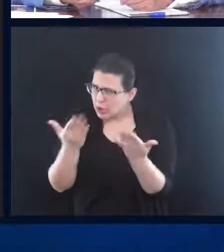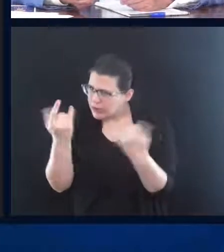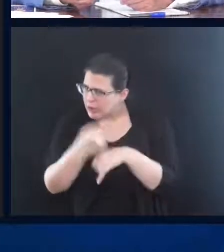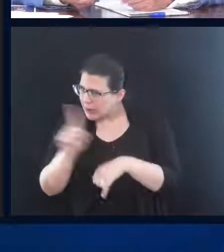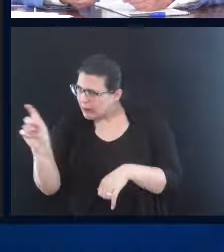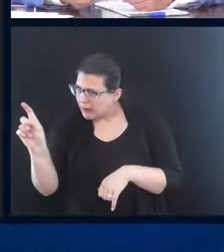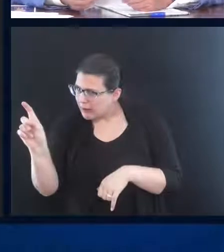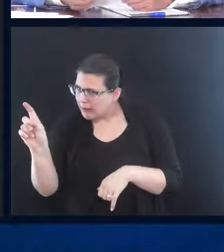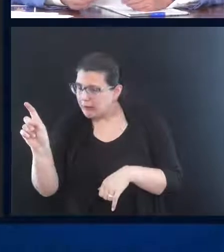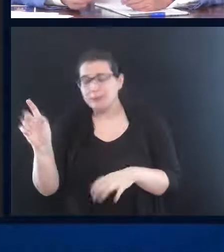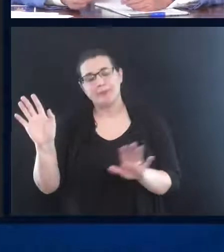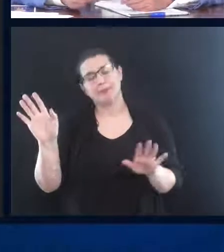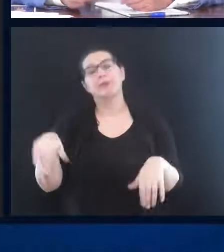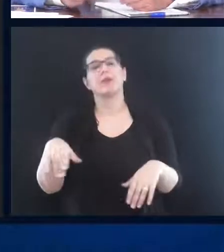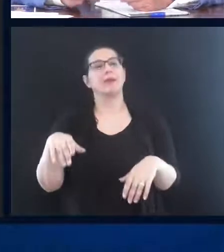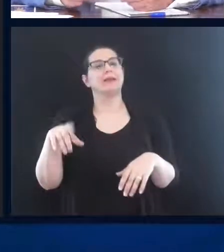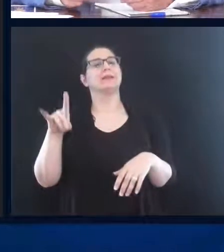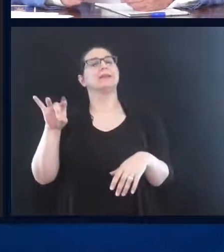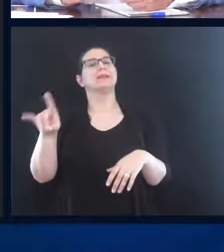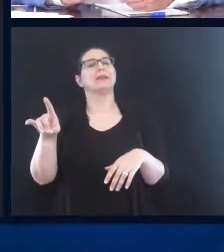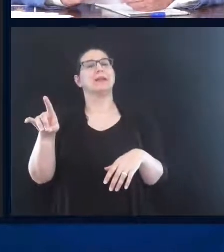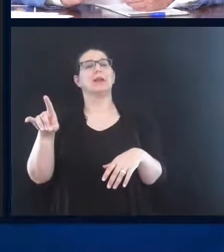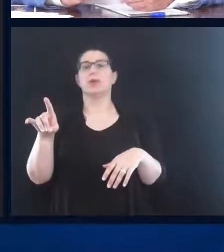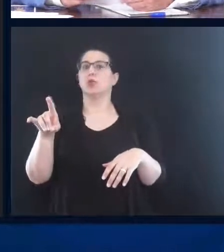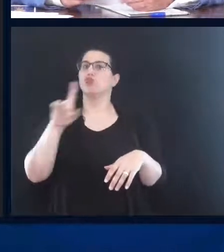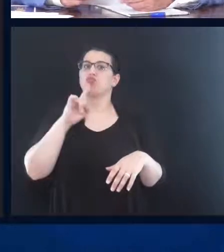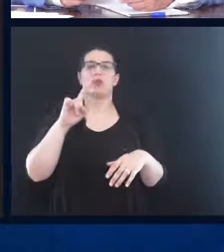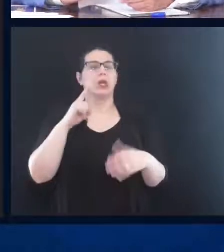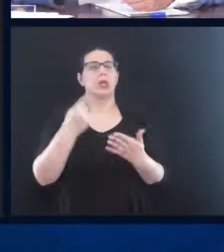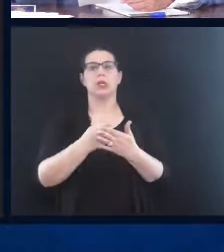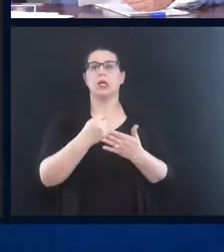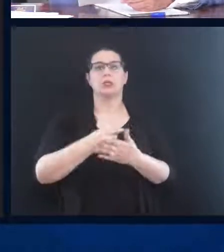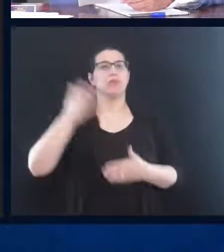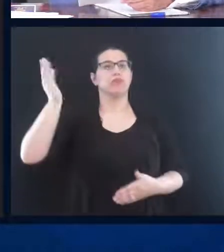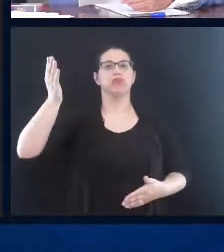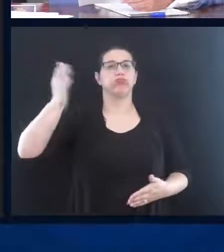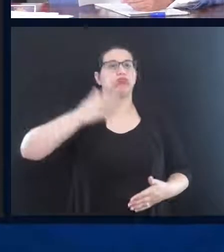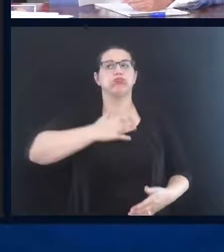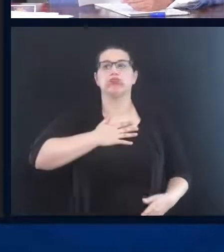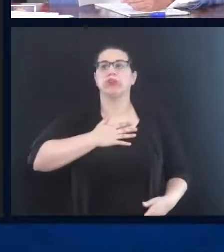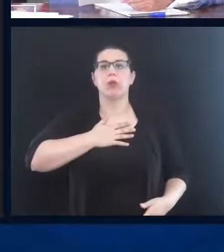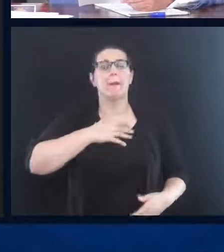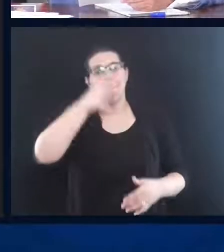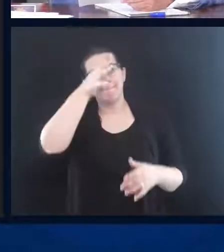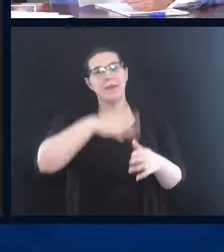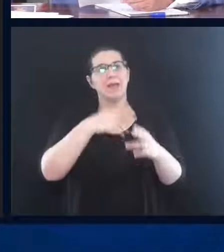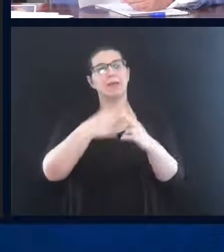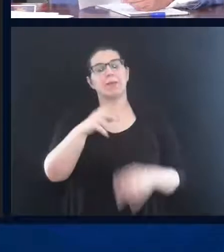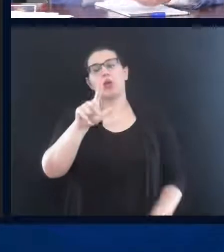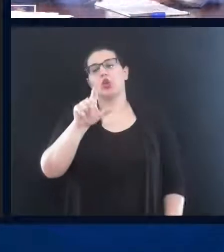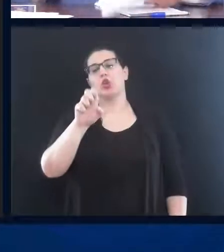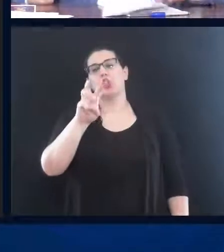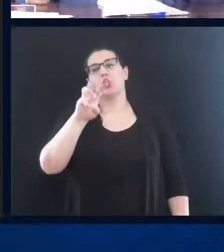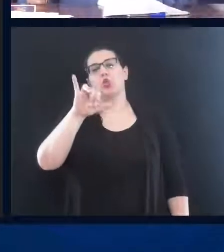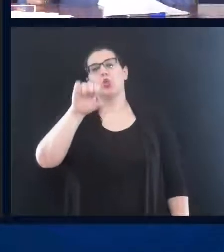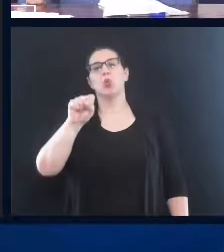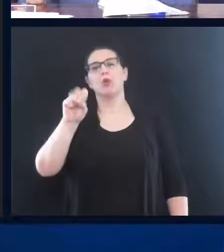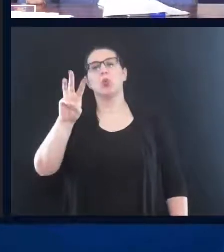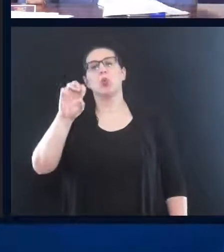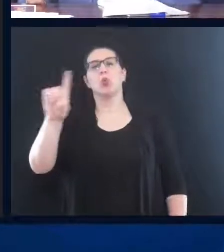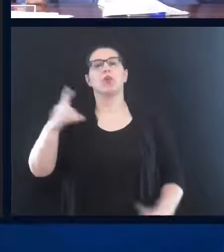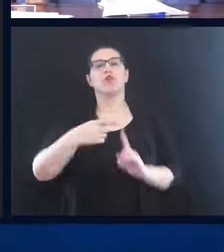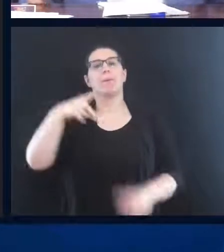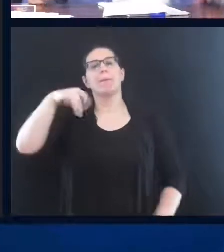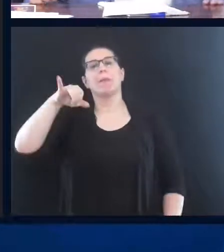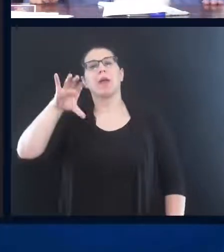Okay, but he gave a tremendous testimony. This was Lewis Wood of Hyco. He stood up and said,